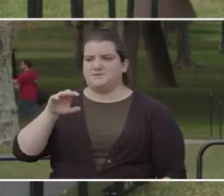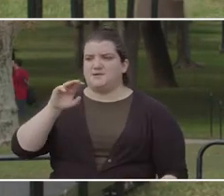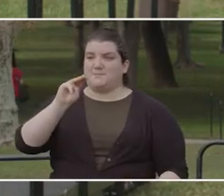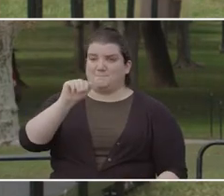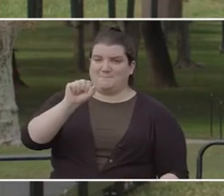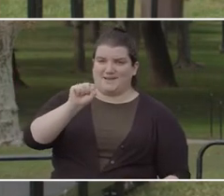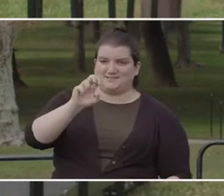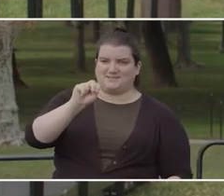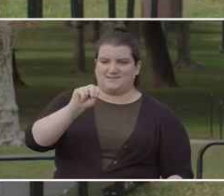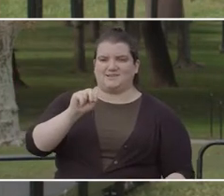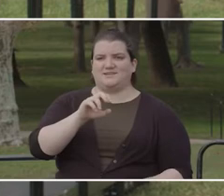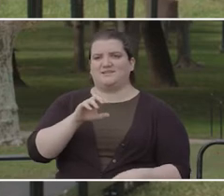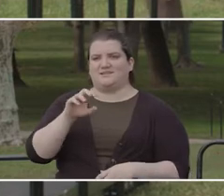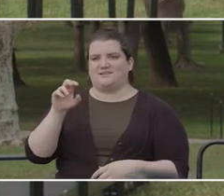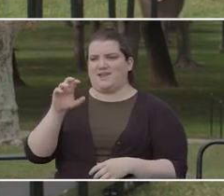Army,